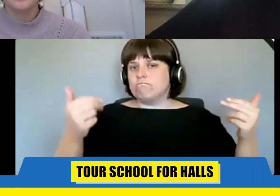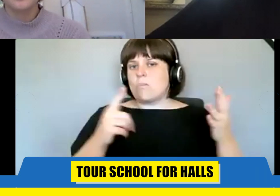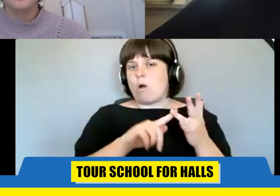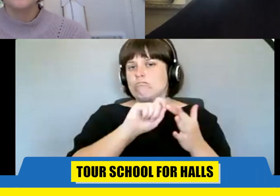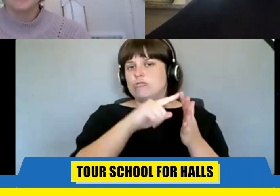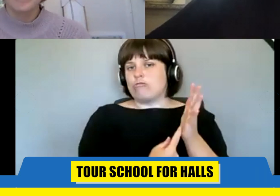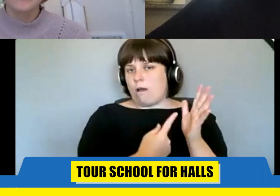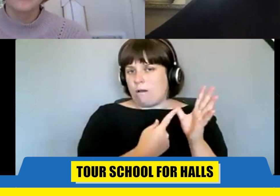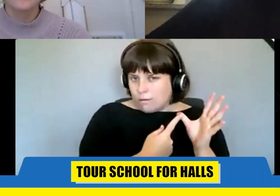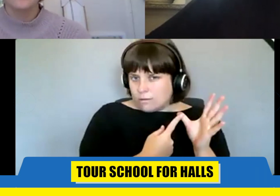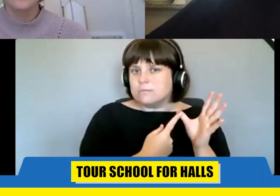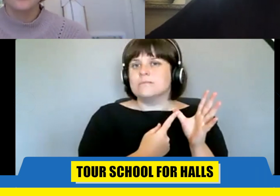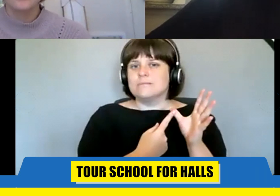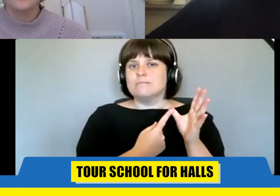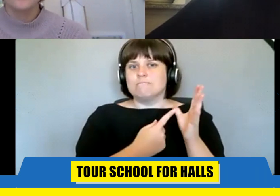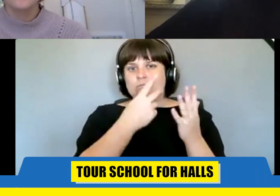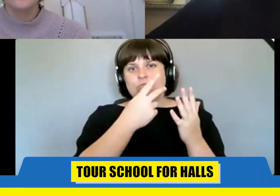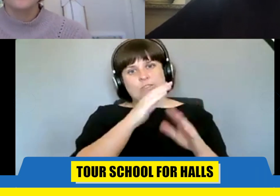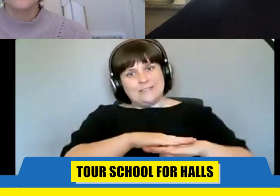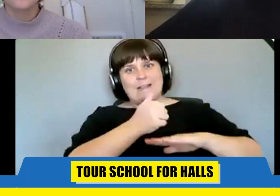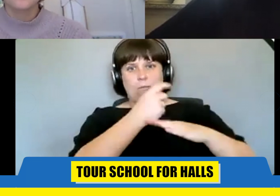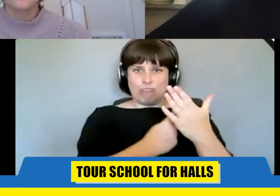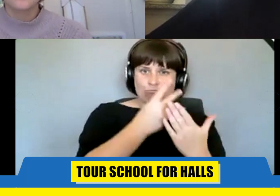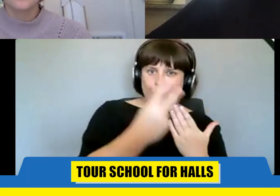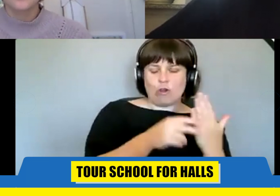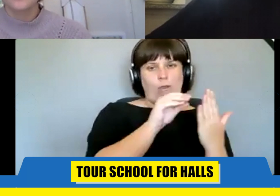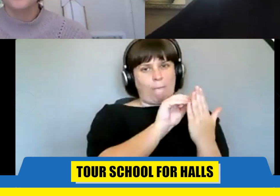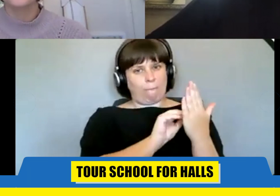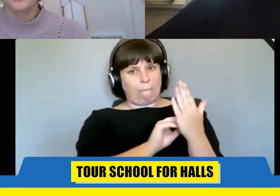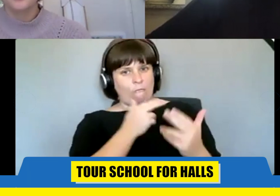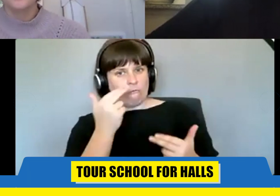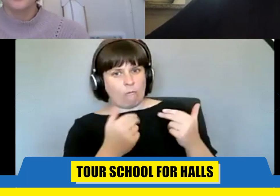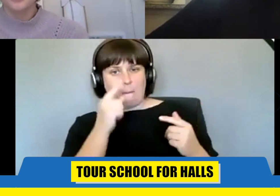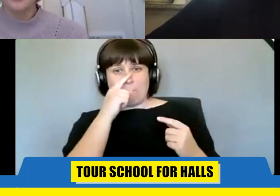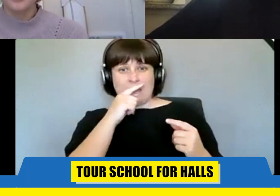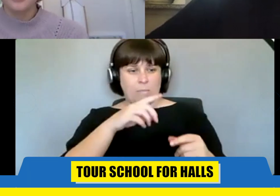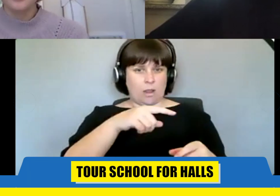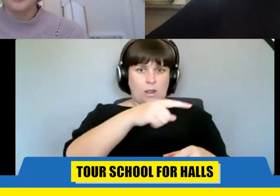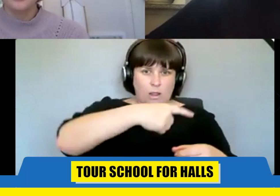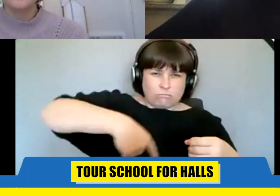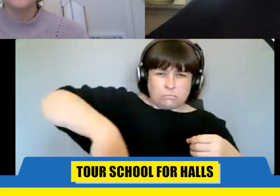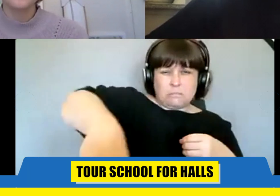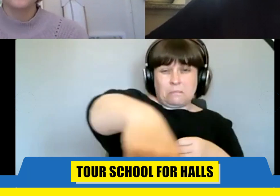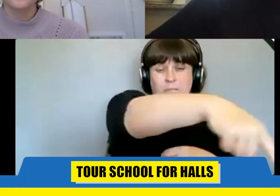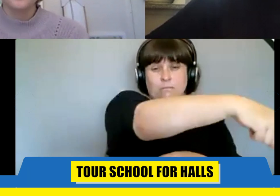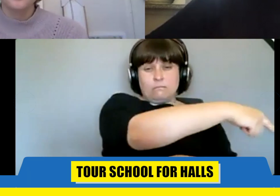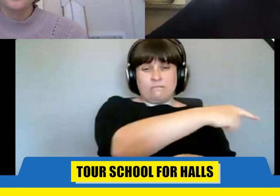hits program. And people came from all over, from quite a long way away. And the venue managers there just